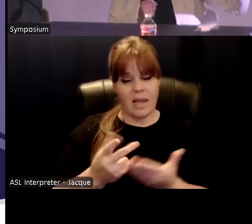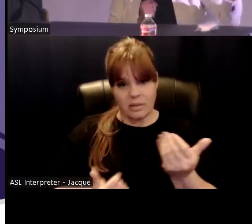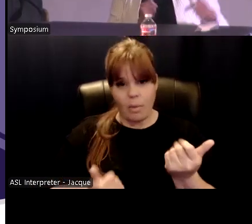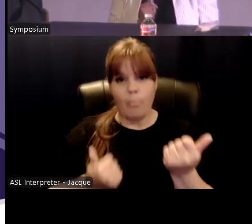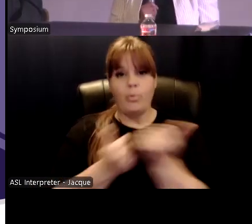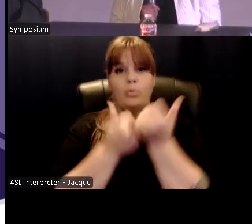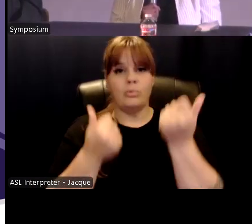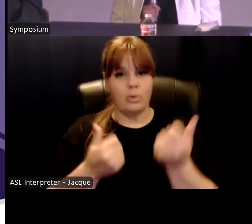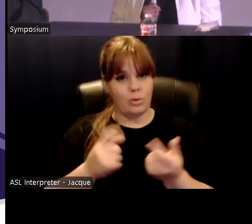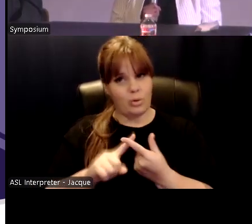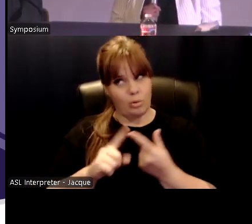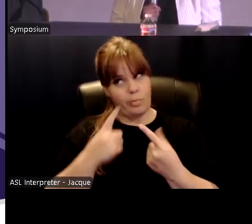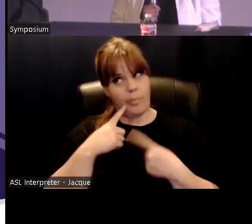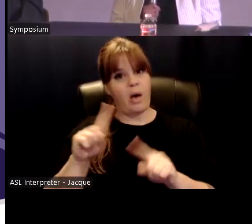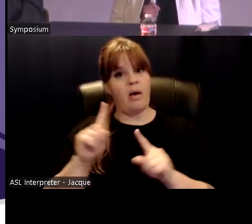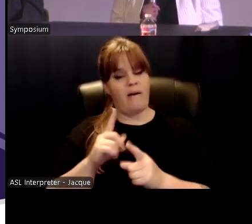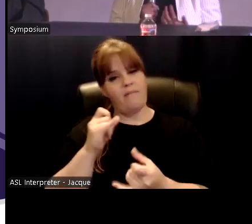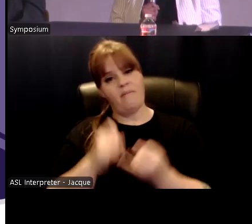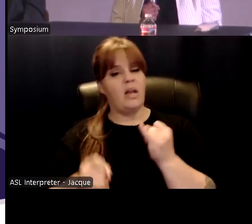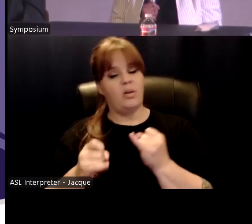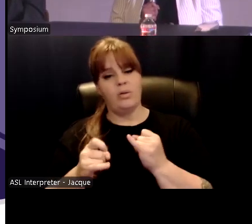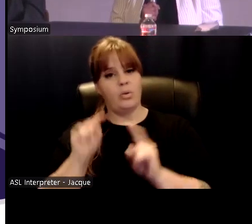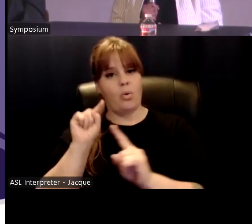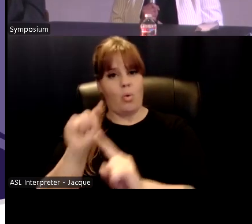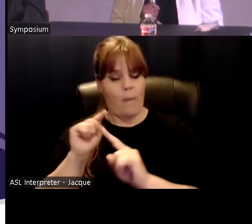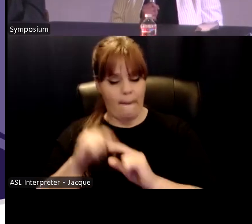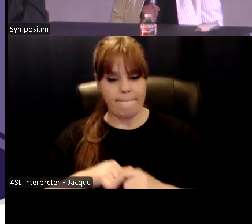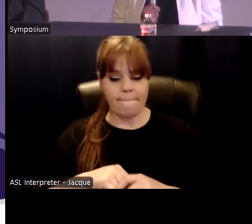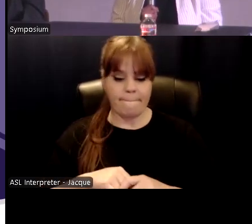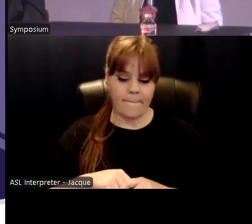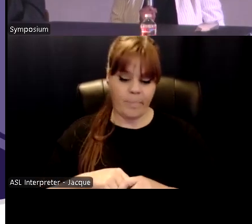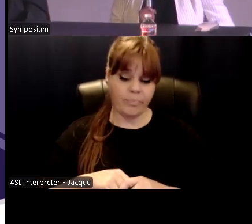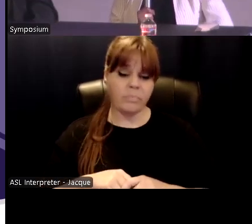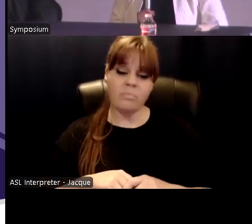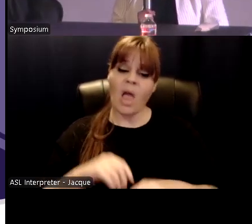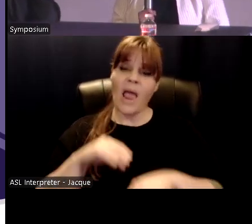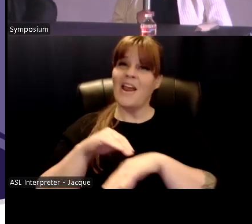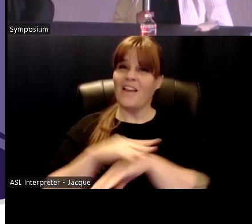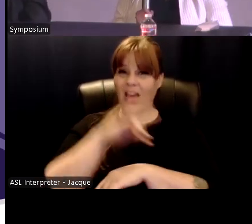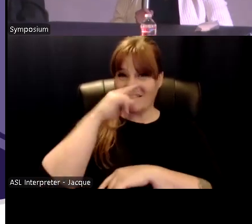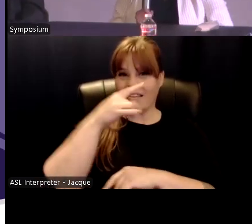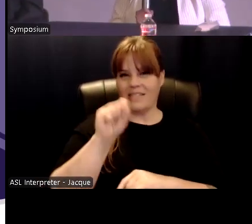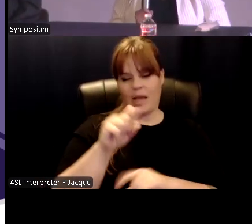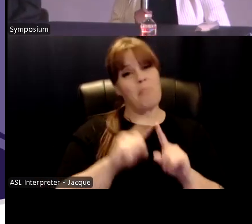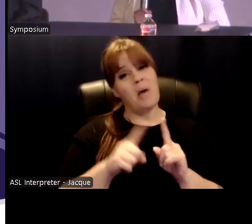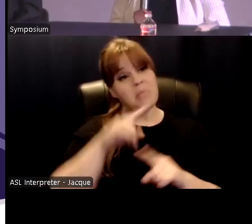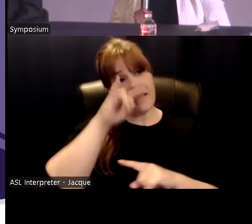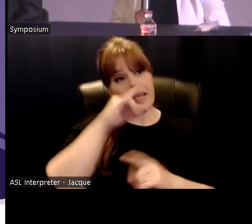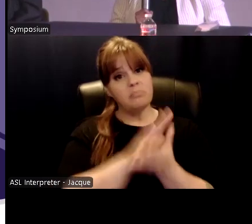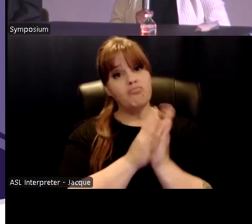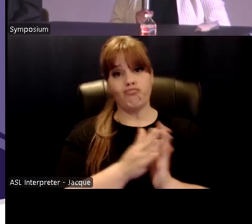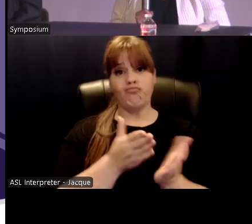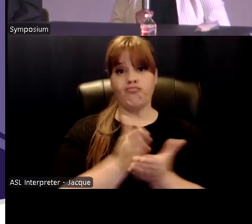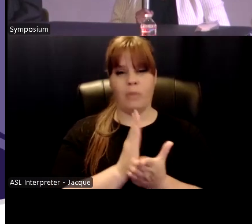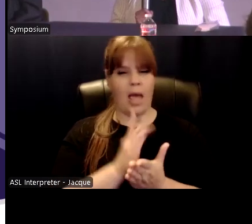their final goal. And so it does affect kids, but the kids are actually all right. So I think there's a message